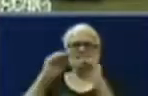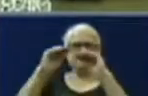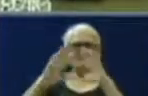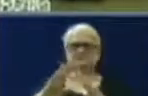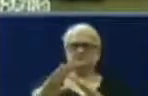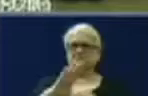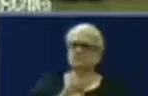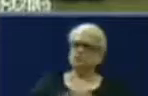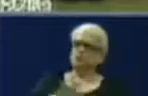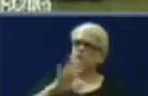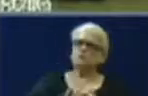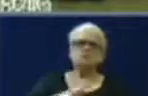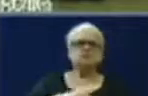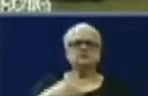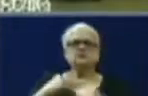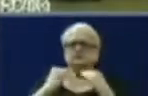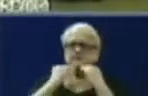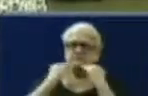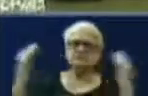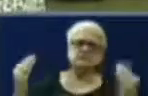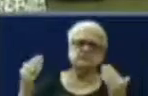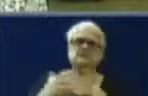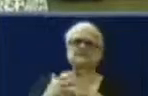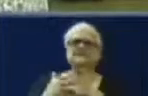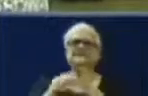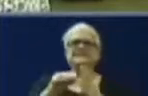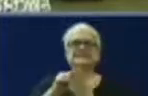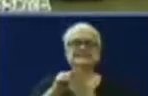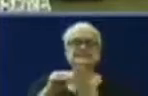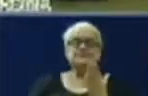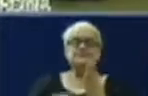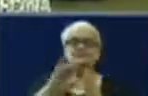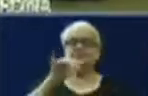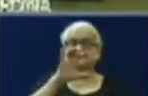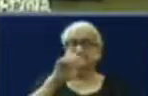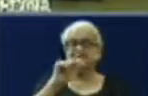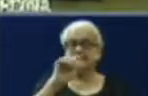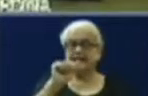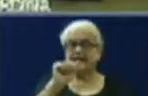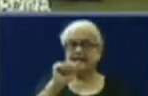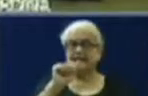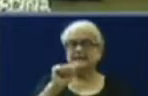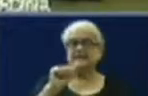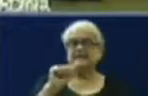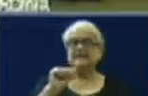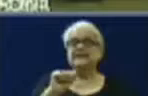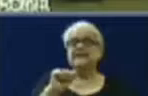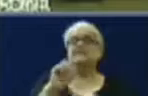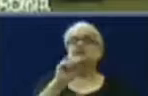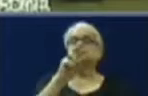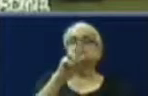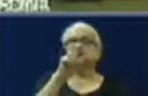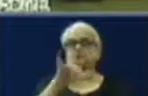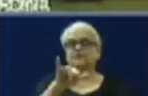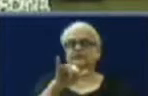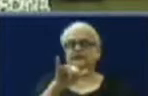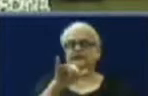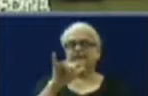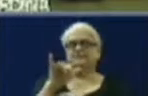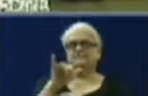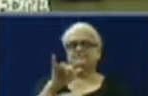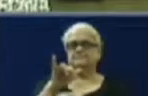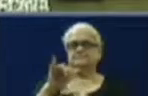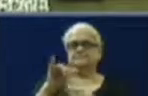point. In an attempt to discern the concerns of our members, JCTA provided a survey opportunity for members. You all are receiving a copy of